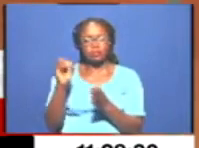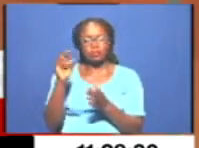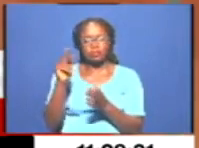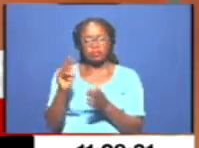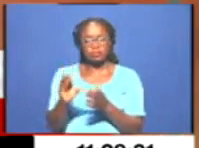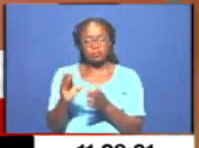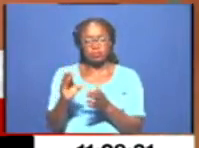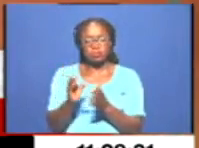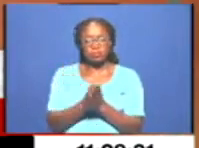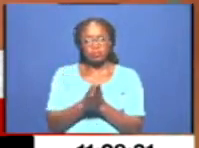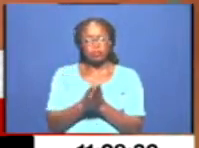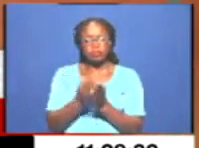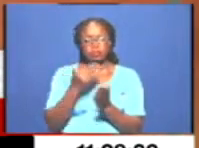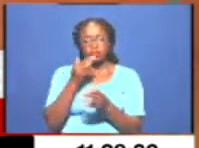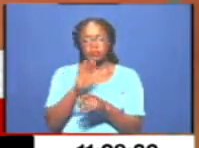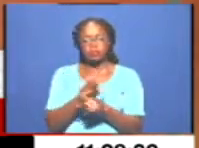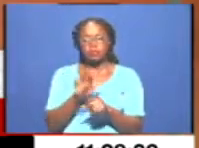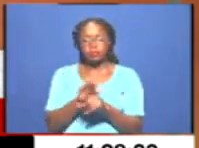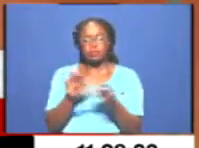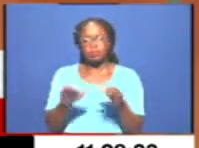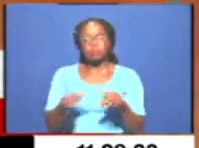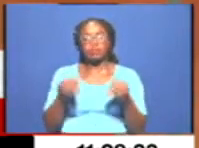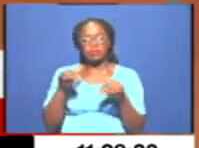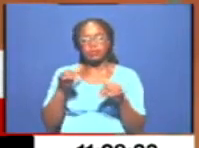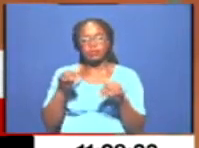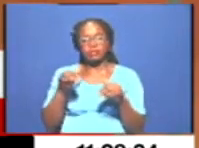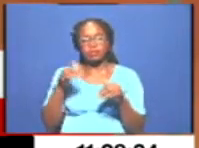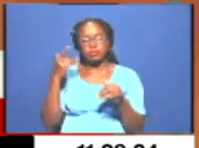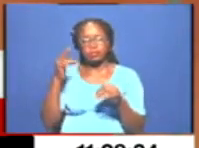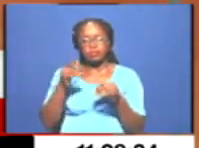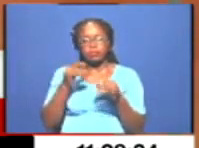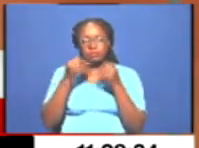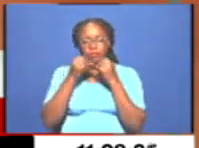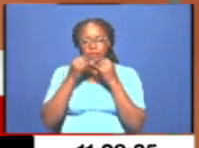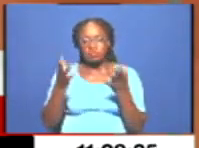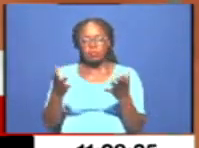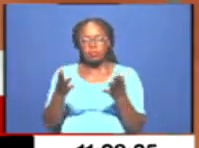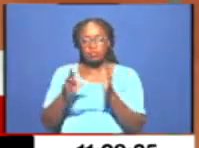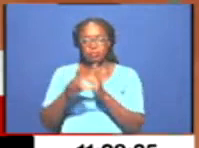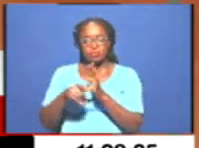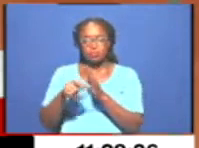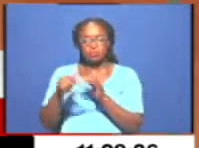And you know, I'll be waiting for that little piece of information later yes today.